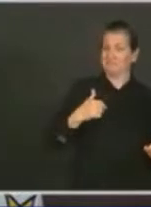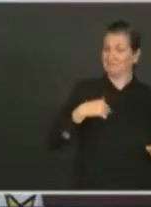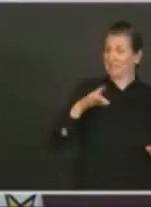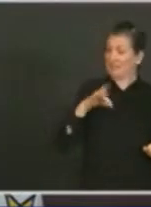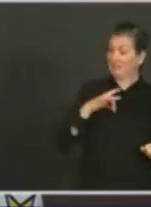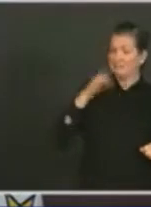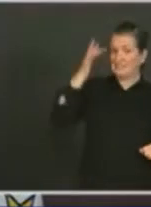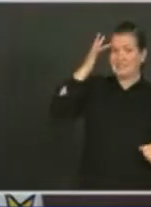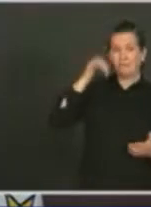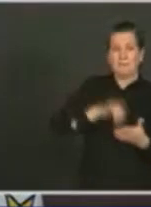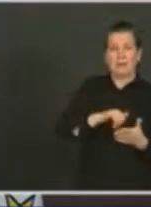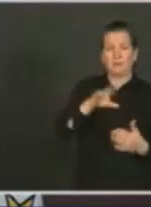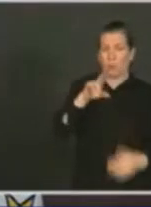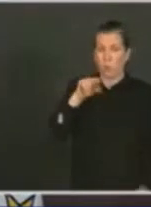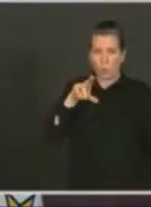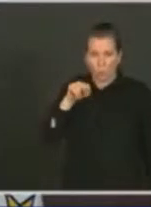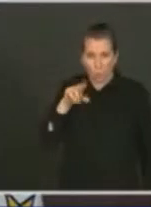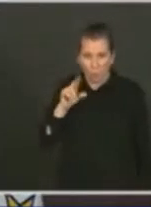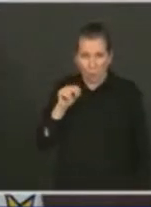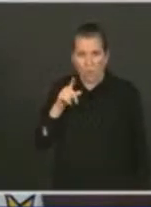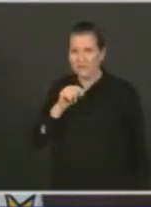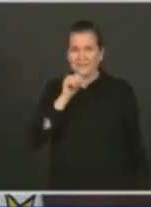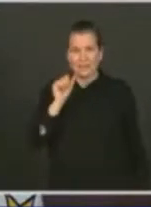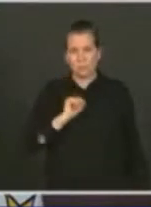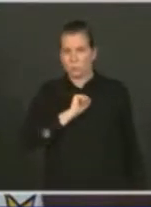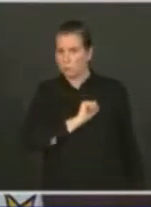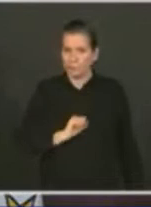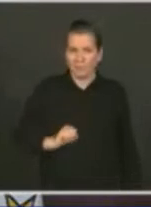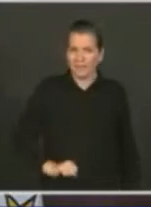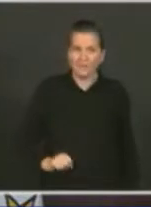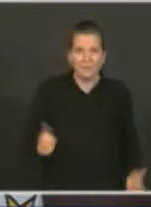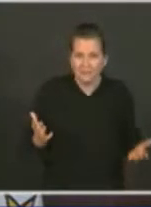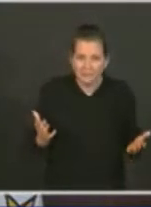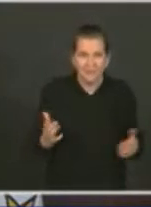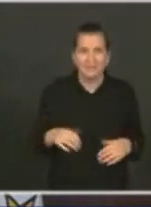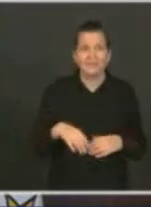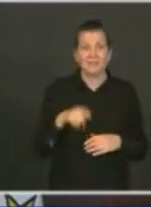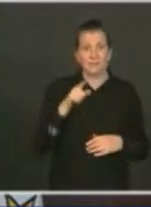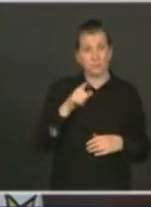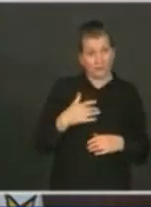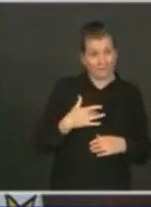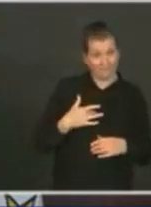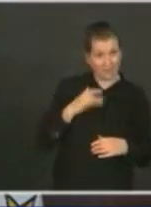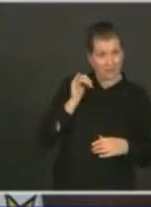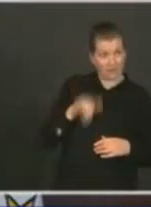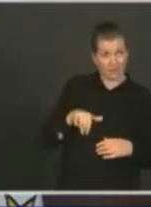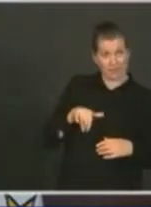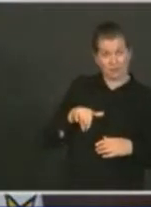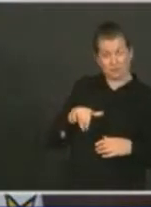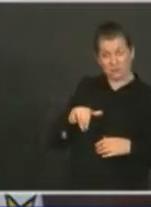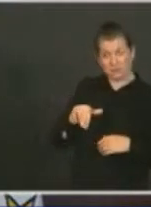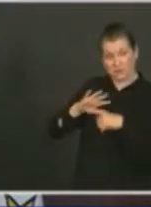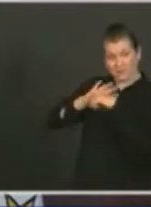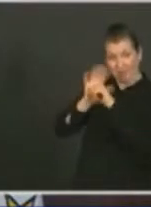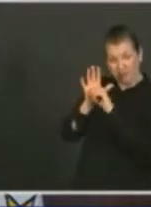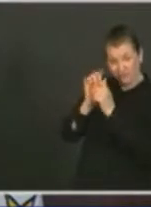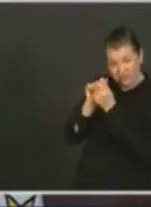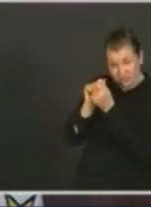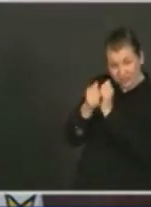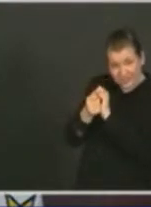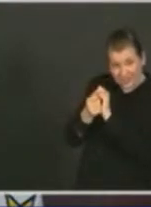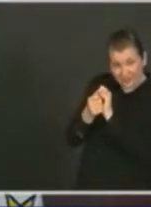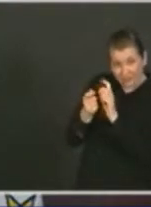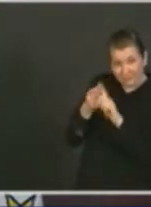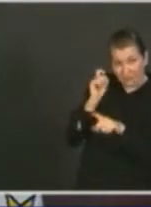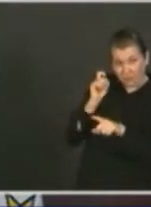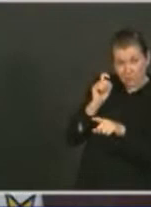virus. Do you believe, has the virus changed from the virus you saw back in the spring? Because there seemed to be a period of time, there's no one K through